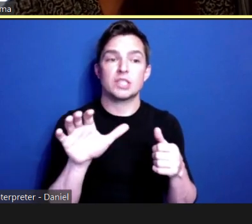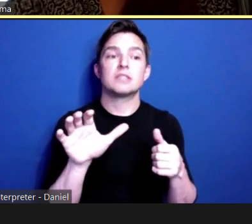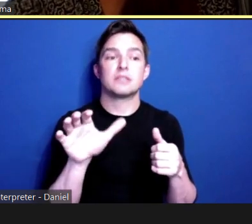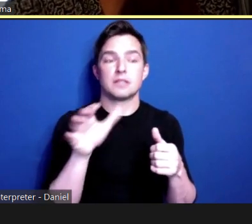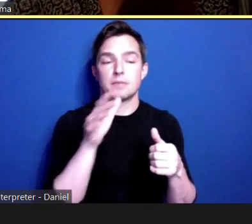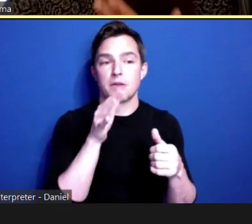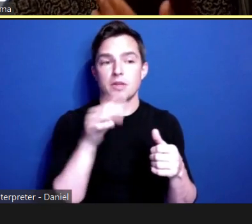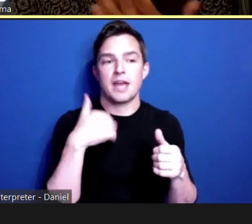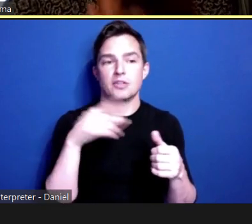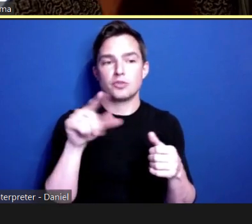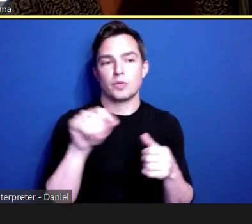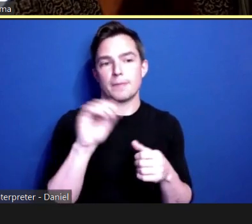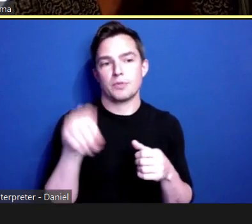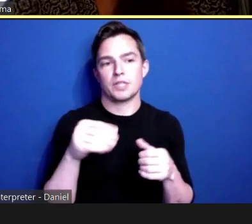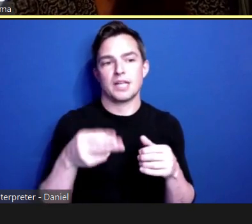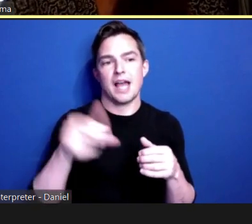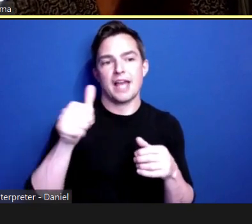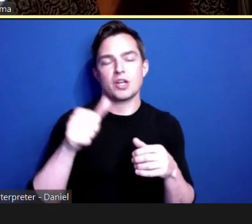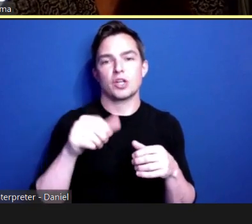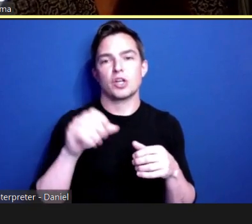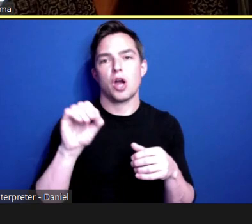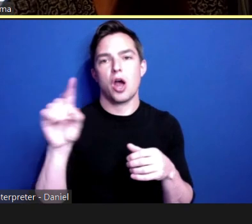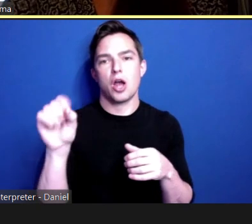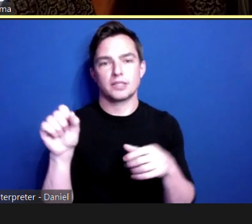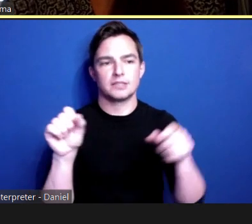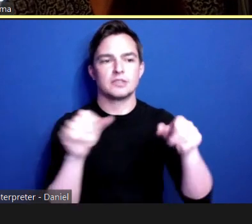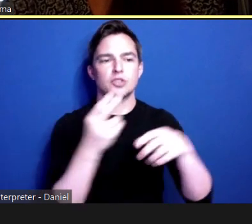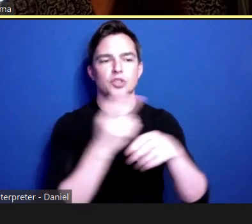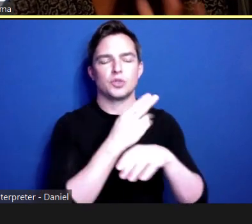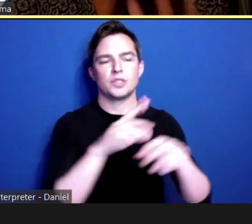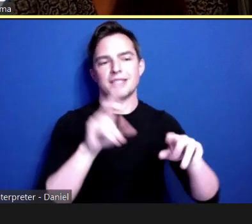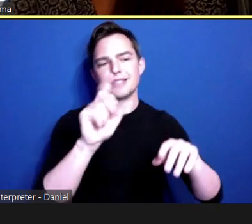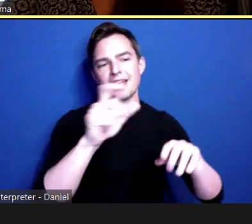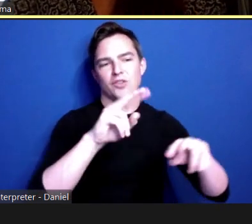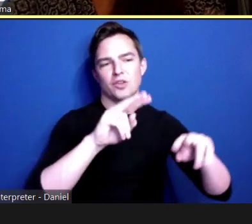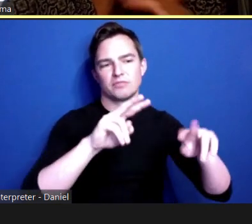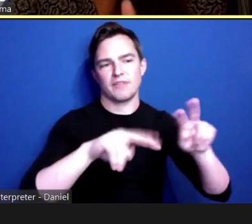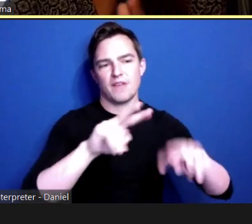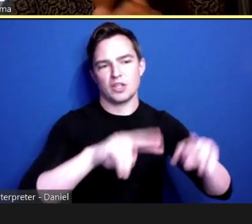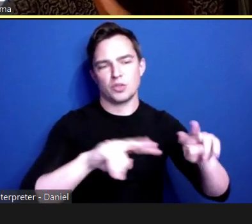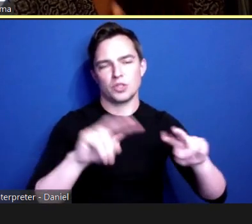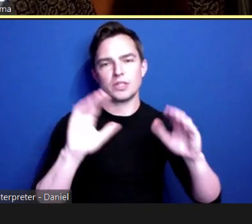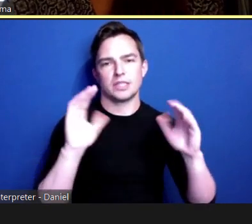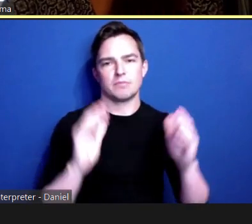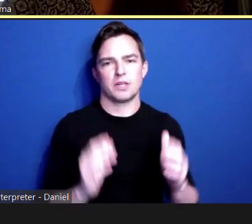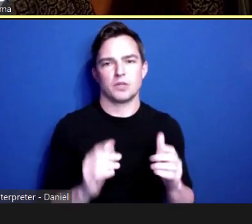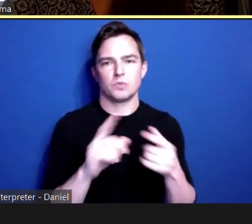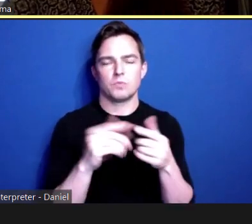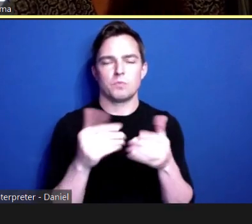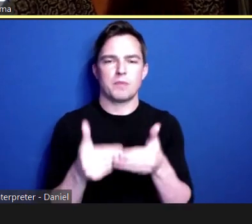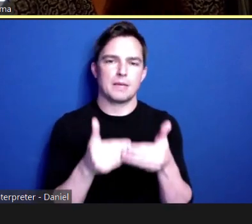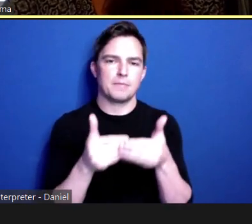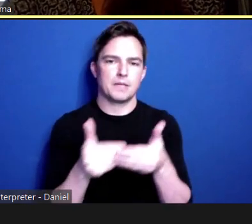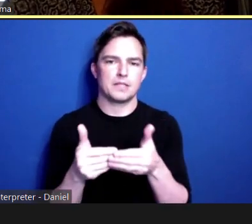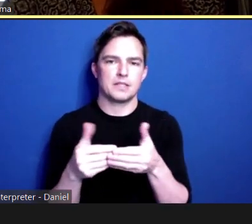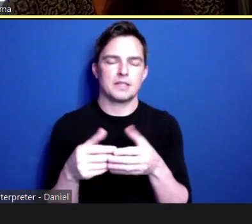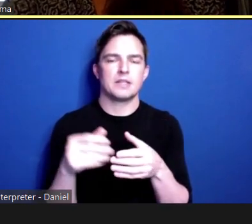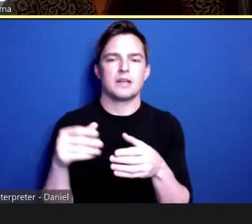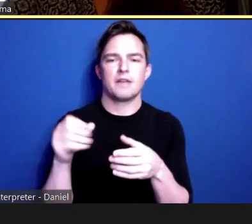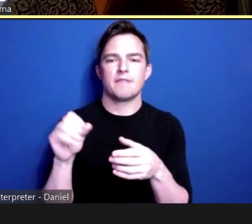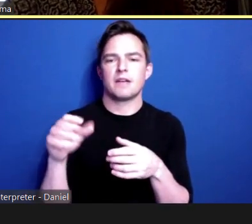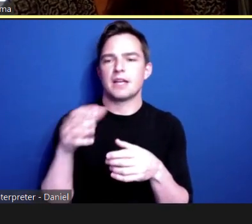higher odds of receiving diagnostic evaluation compared to babies of Hispanic mothers.